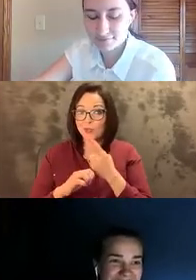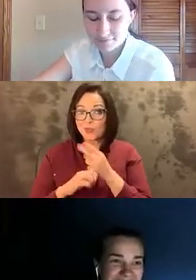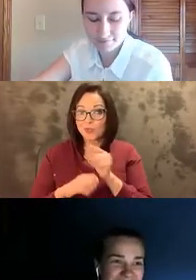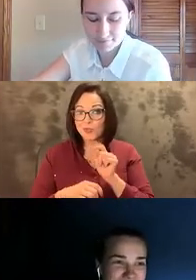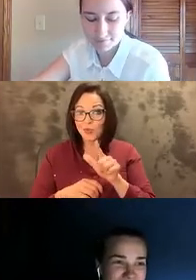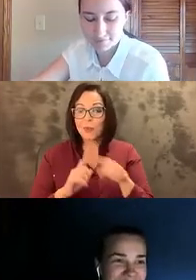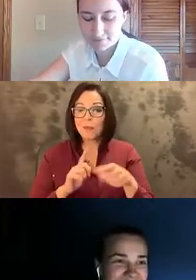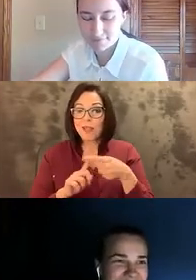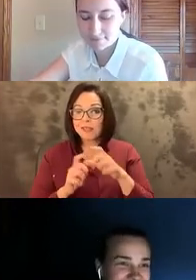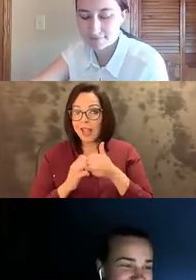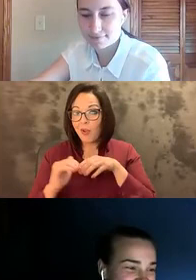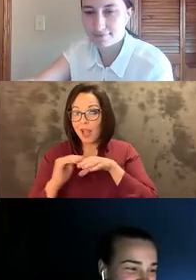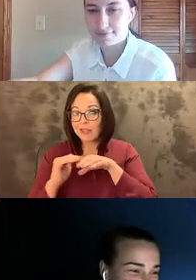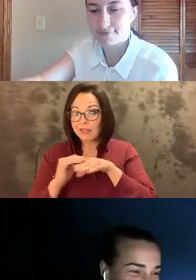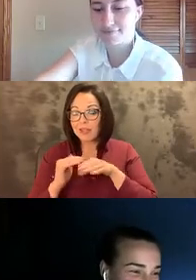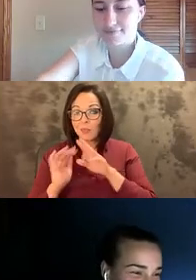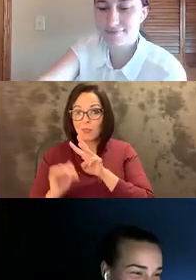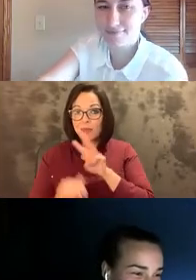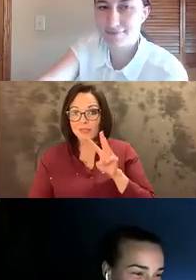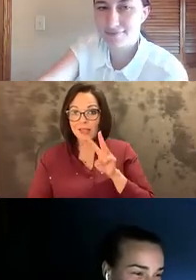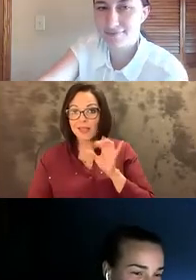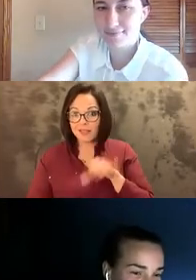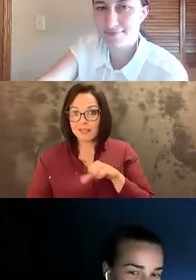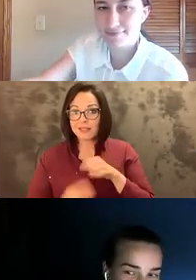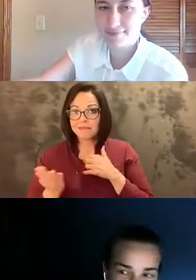access it on our website.